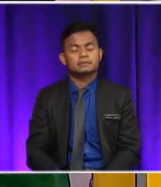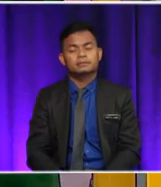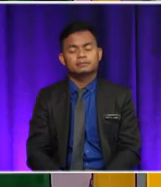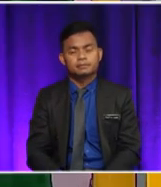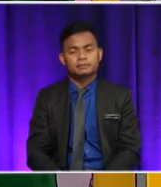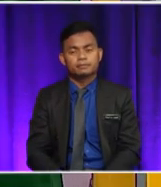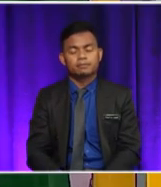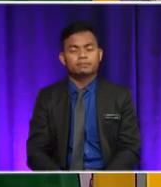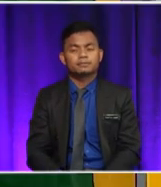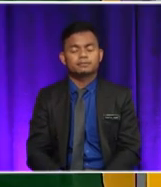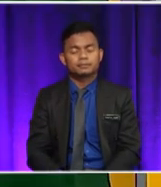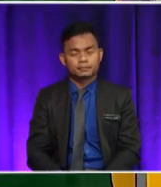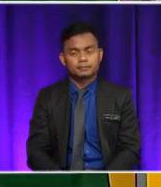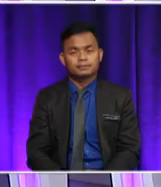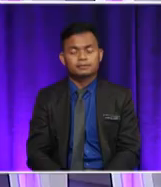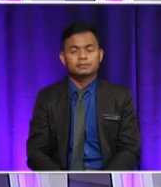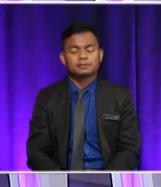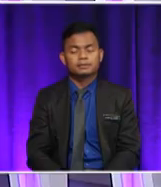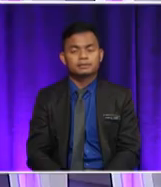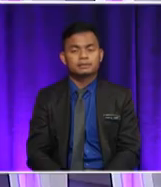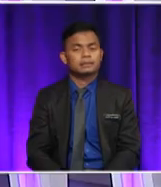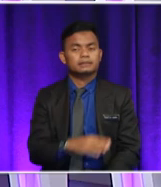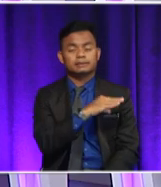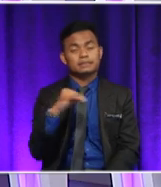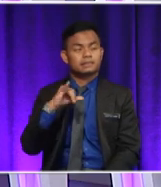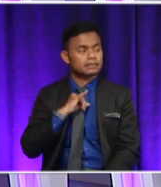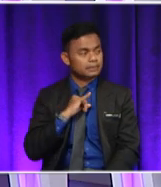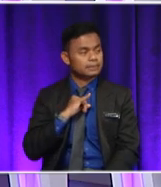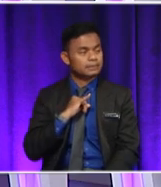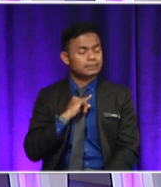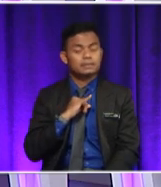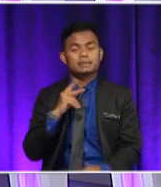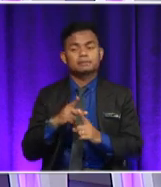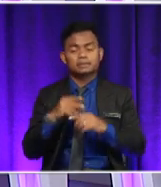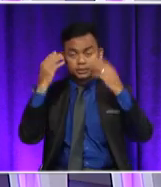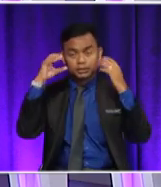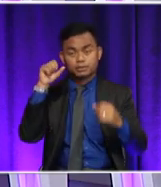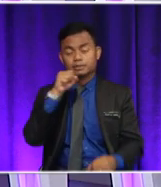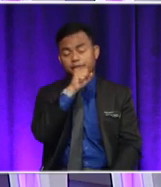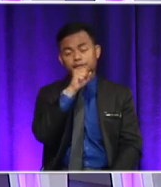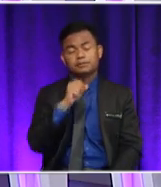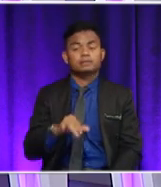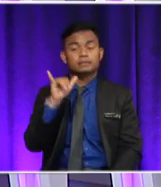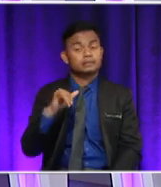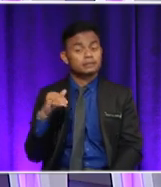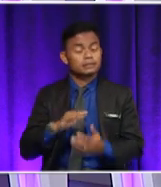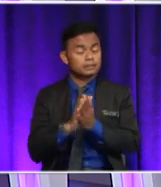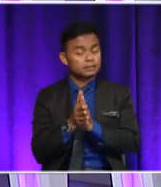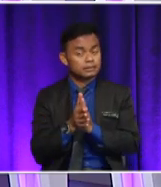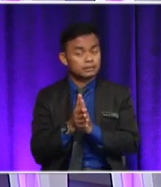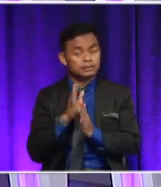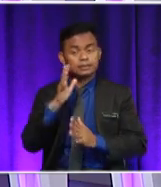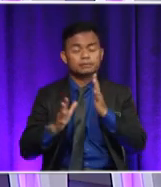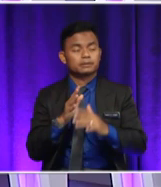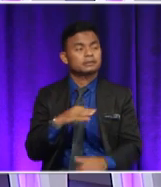and guiding you. Us. I really enjoyed myself. And of course, thank you to Teacher Saiful for being our interpreter today. And our two